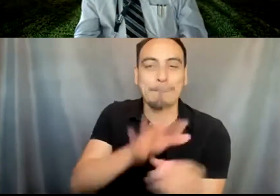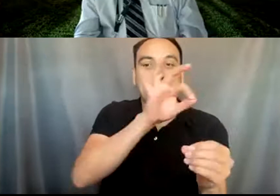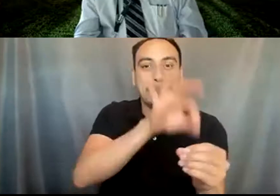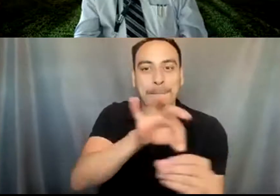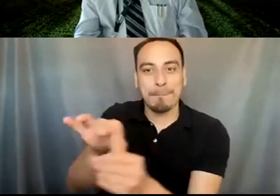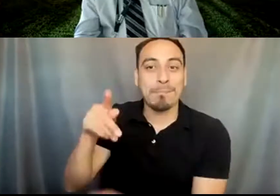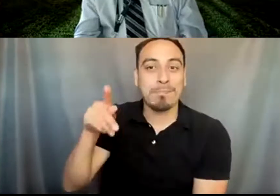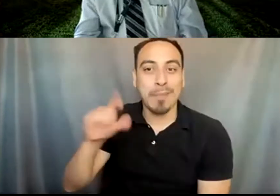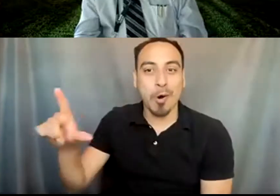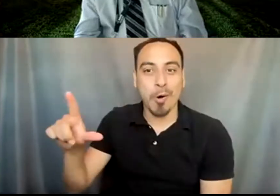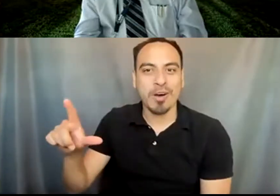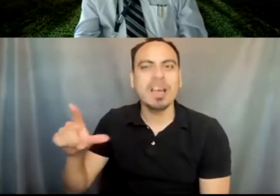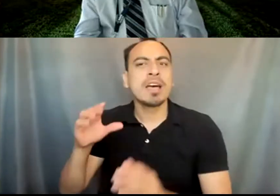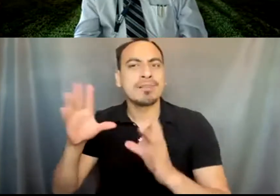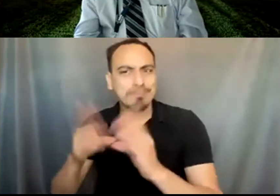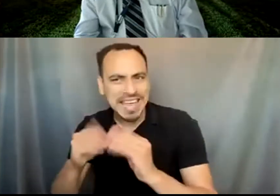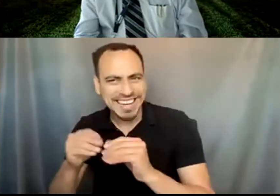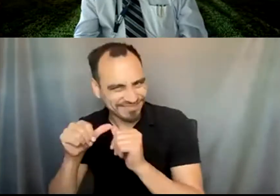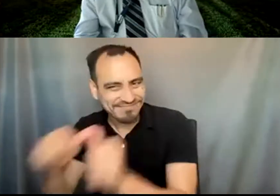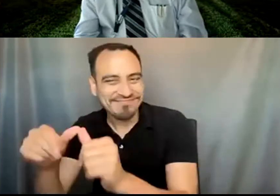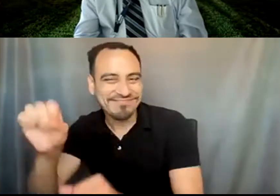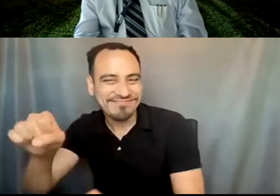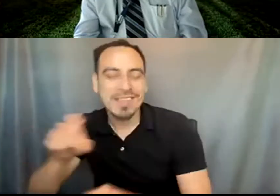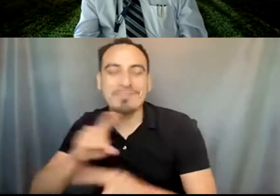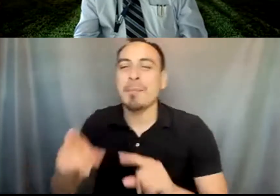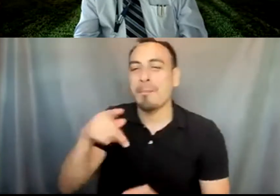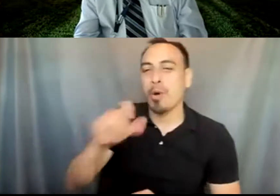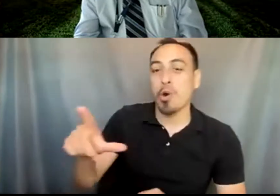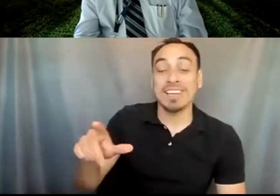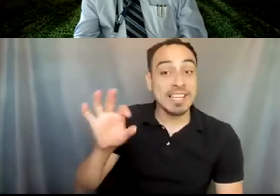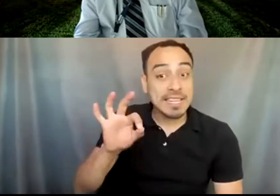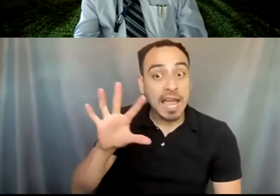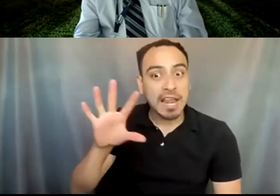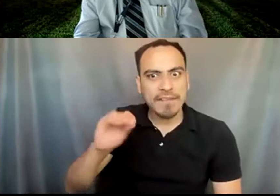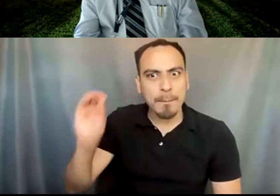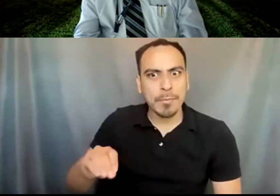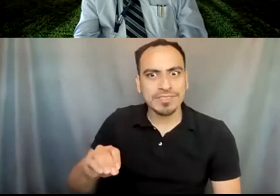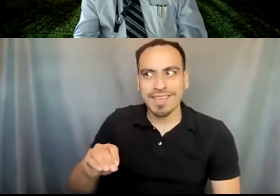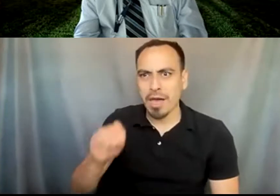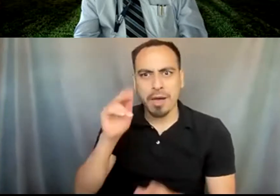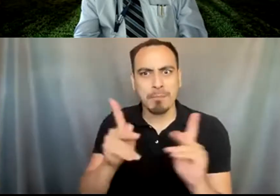just ending the poll. We had 95% of people participate, which is really awesome.